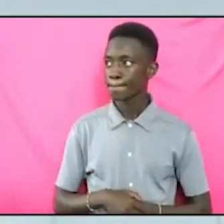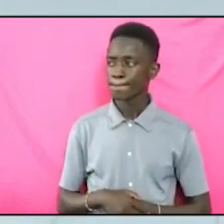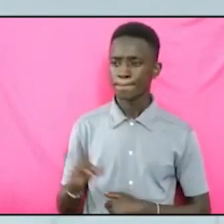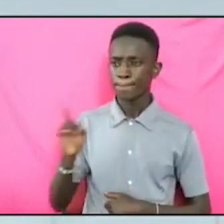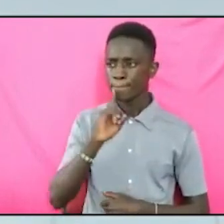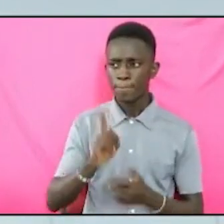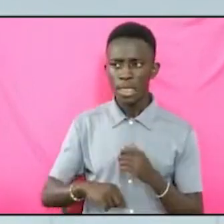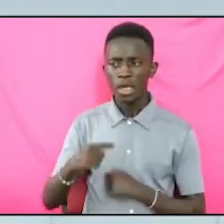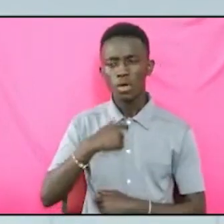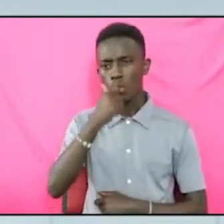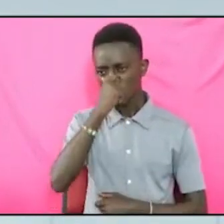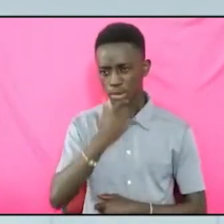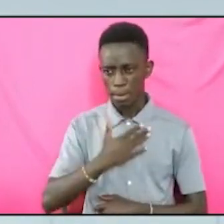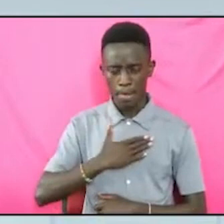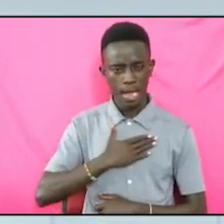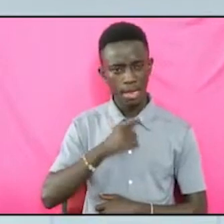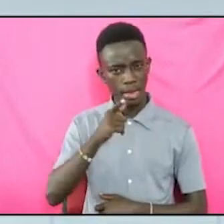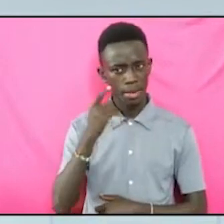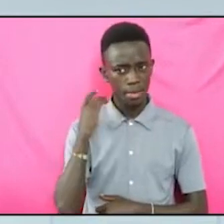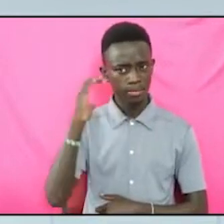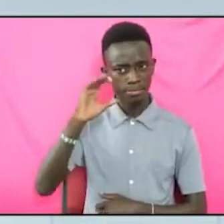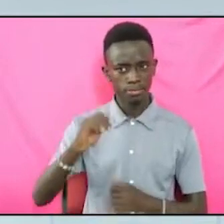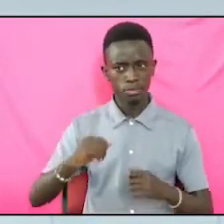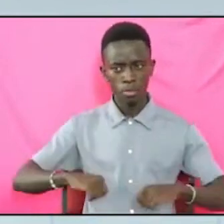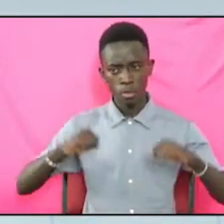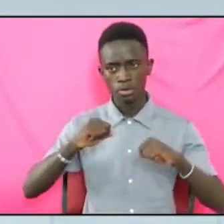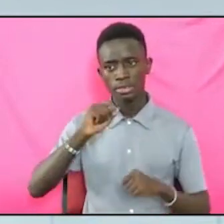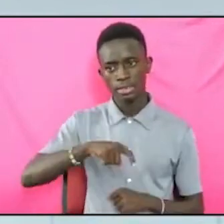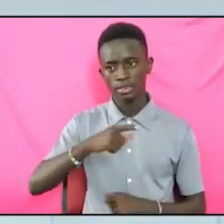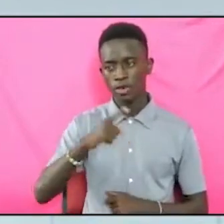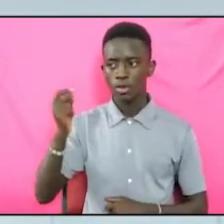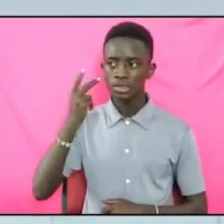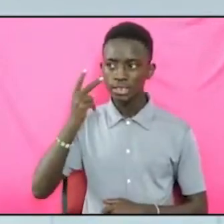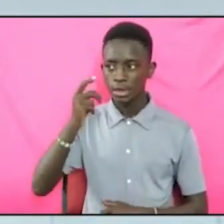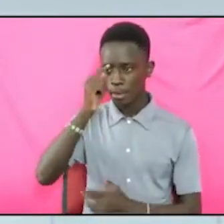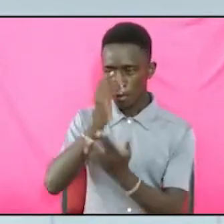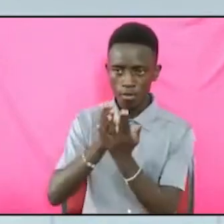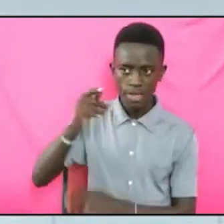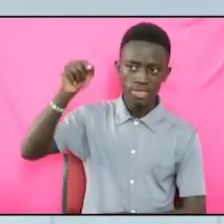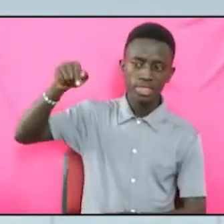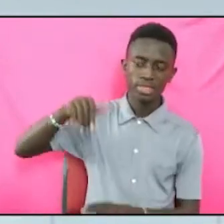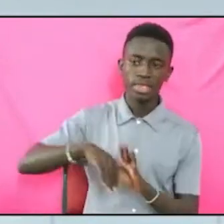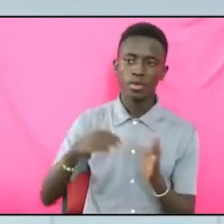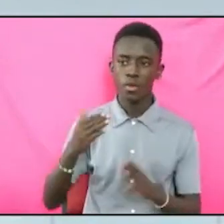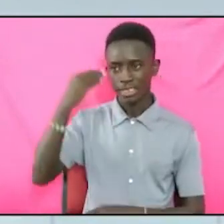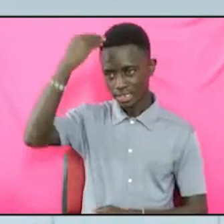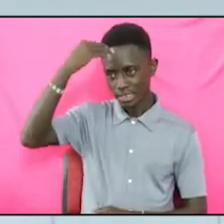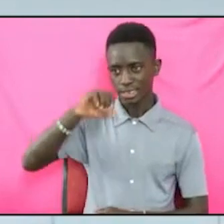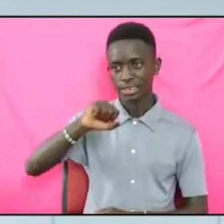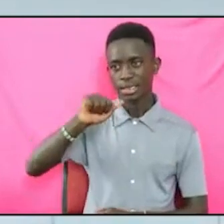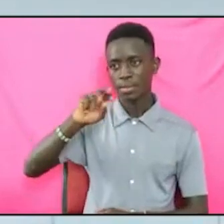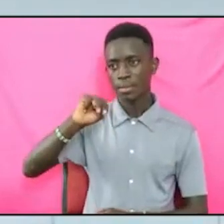my master would go to see prophet in Samaria. Then it says, he would heal